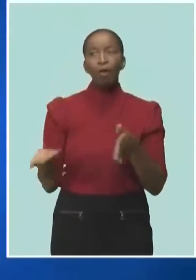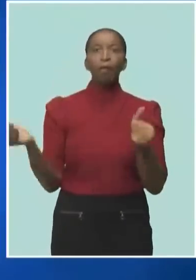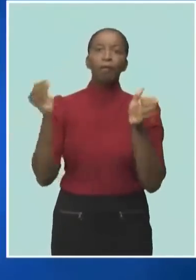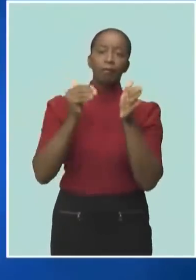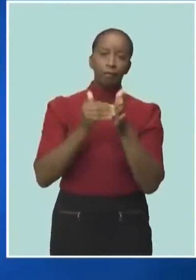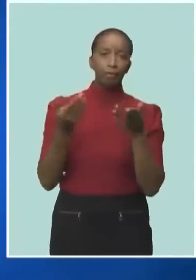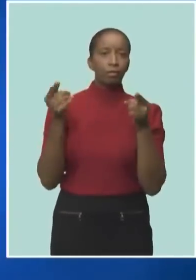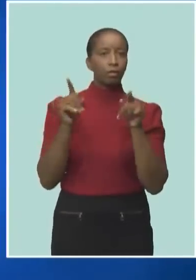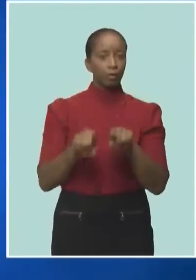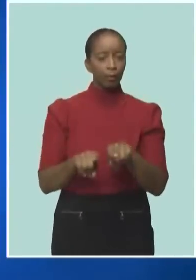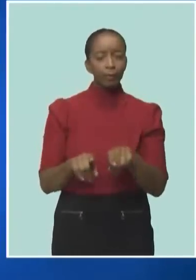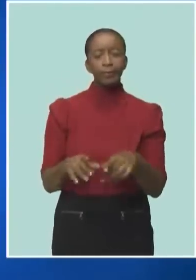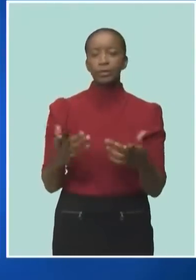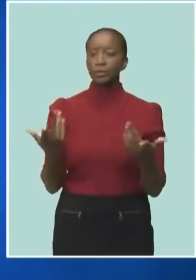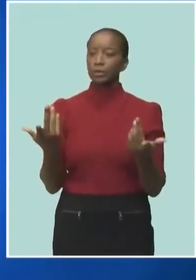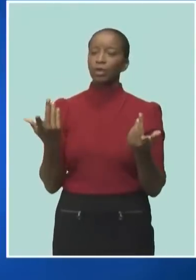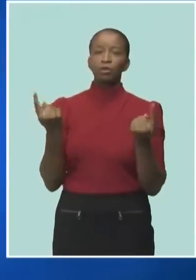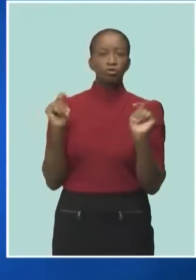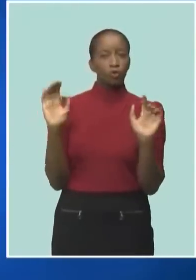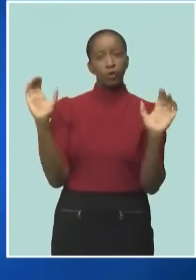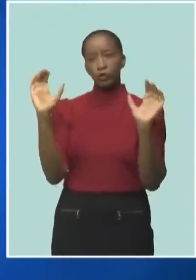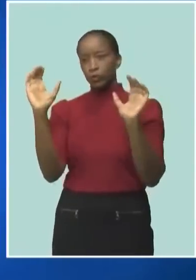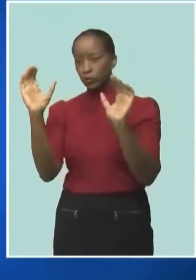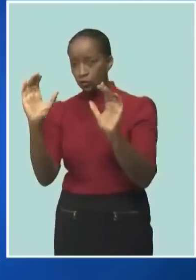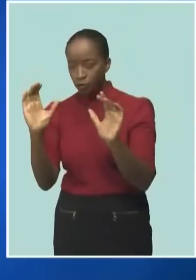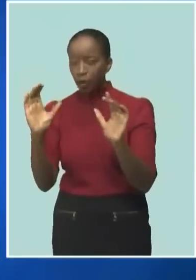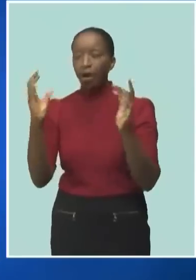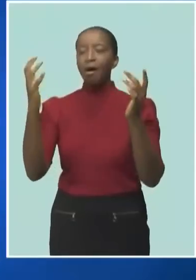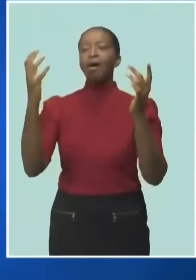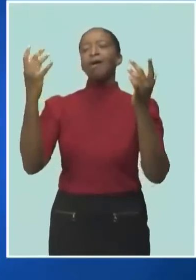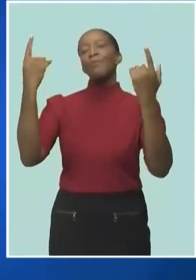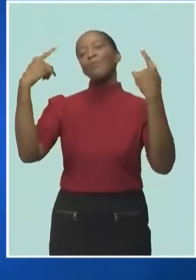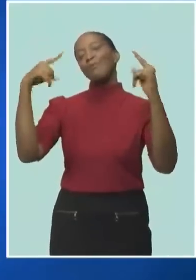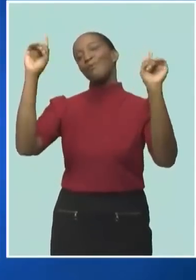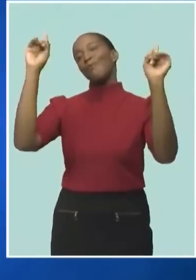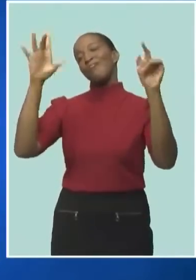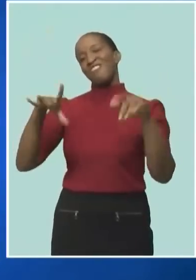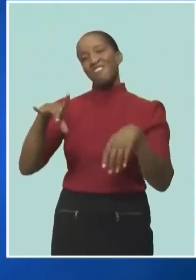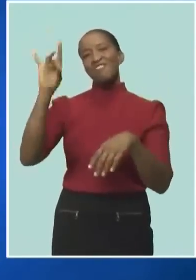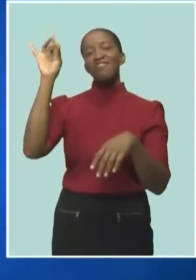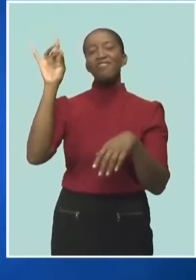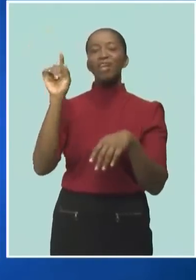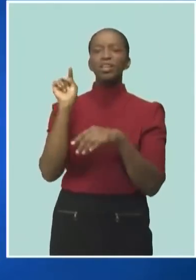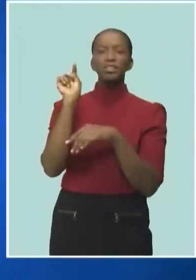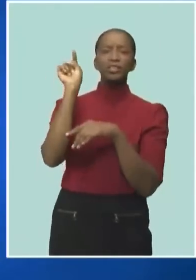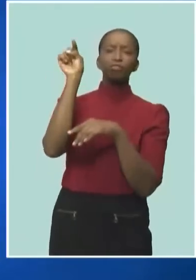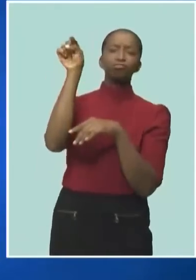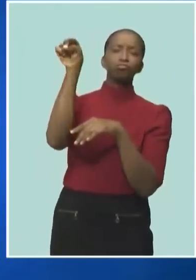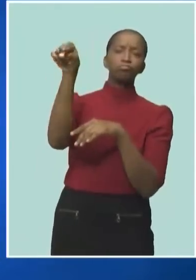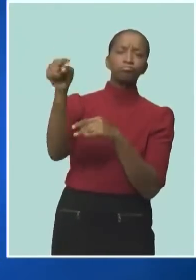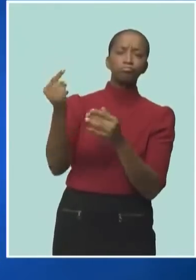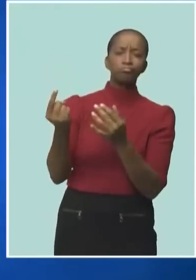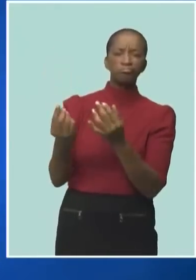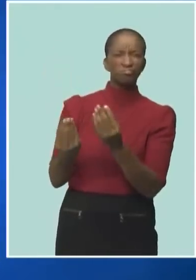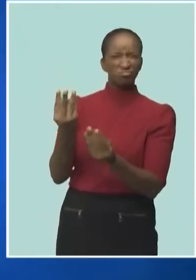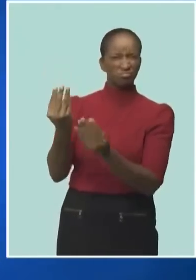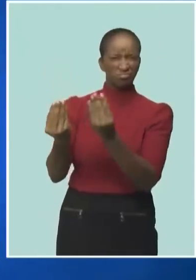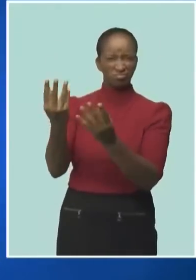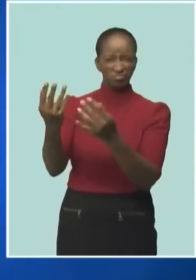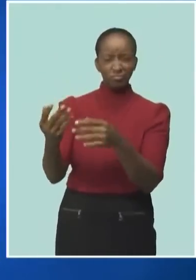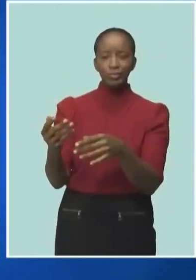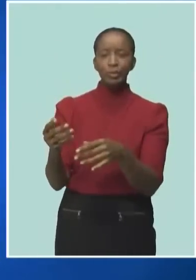find his livestock. He eventually found them staked out deep in the bushes, not far from where they